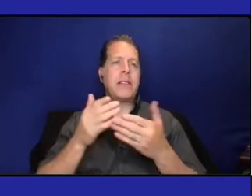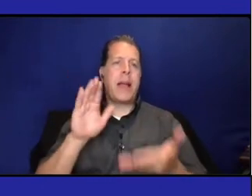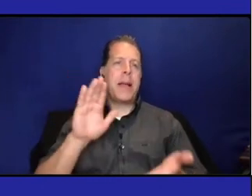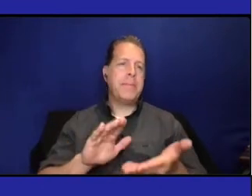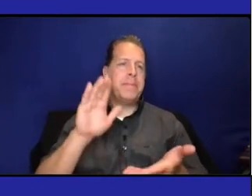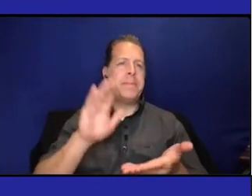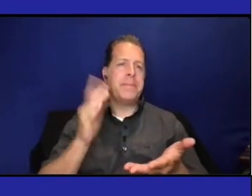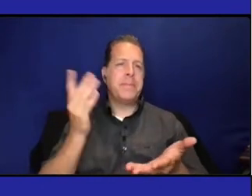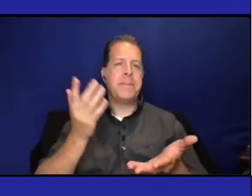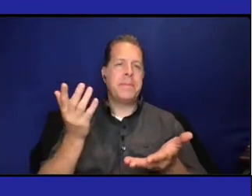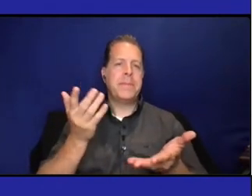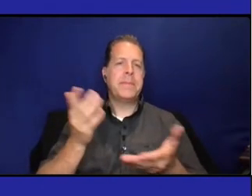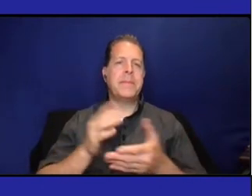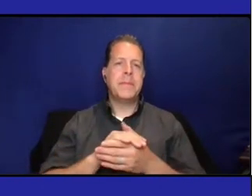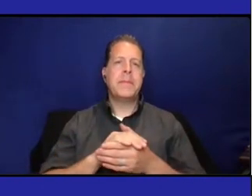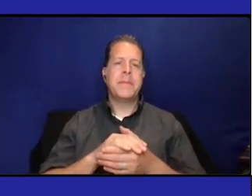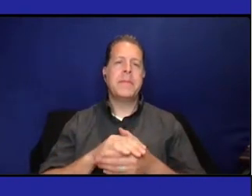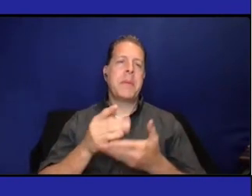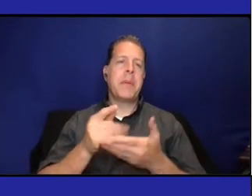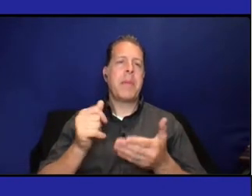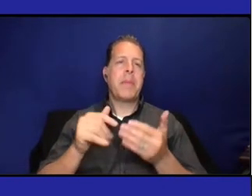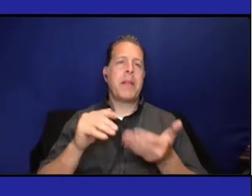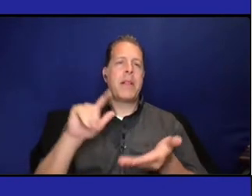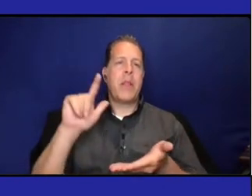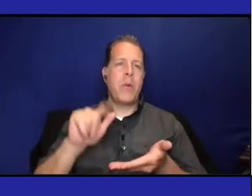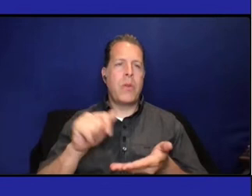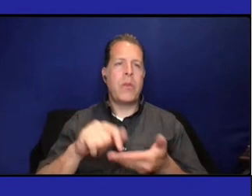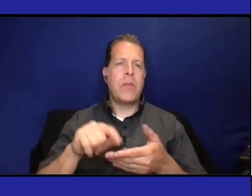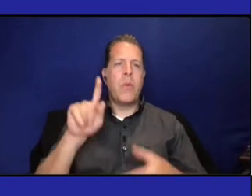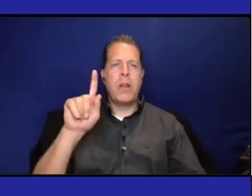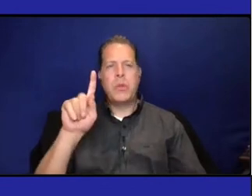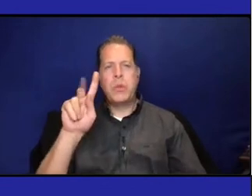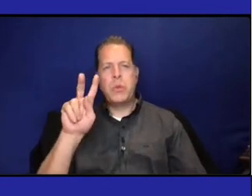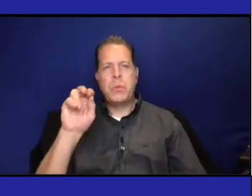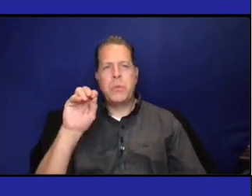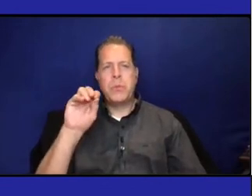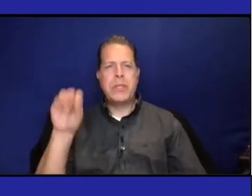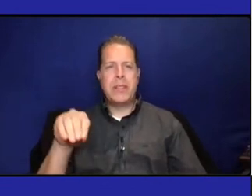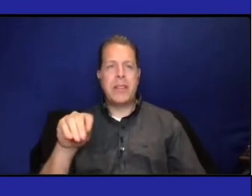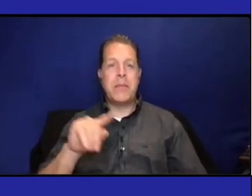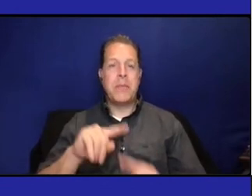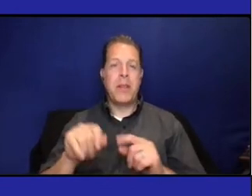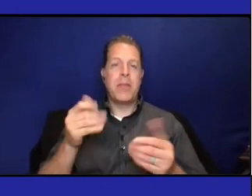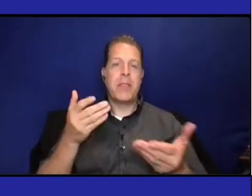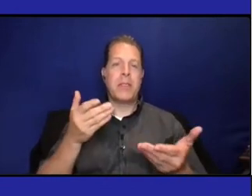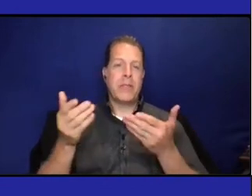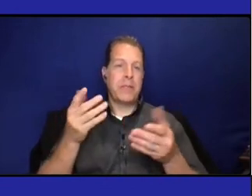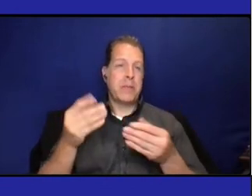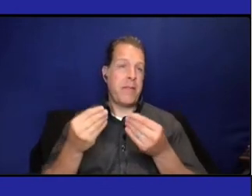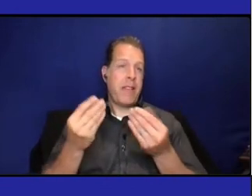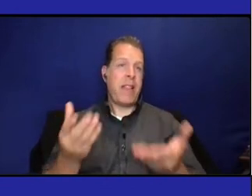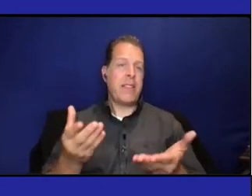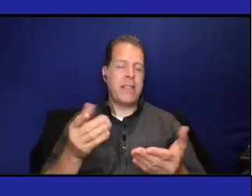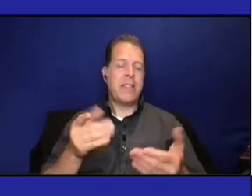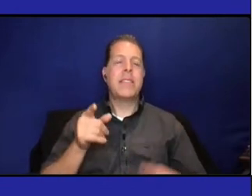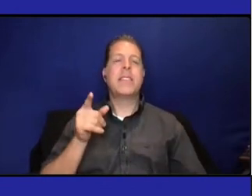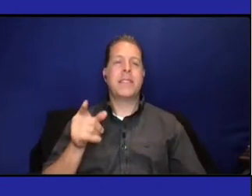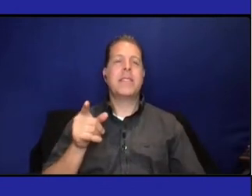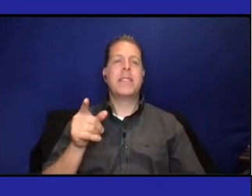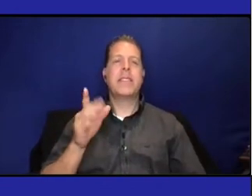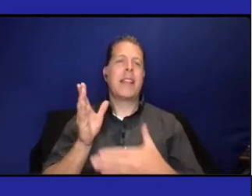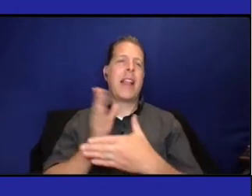a little bit lower, like 1 or 2%. But with the services being provided, yeah, it averaged about